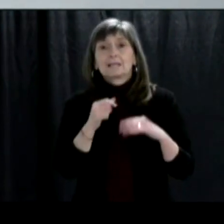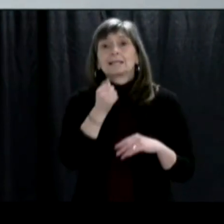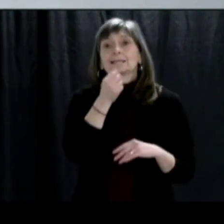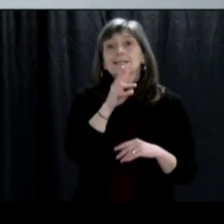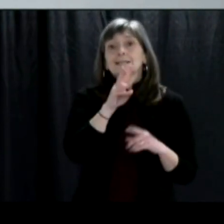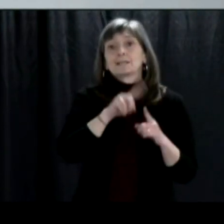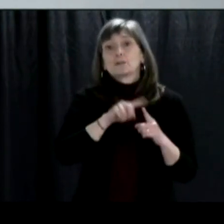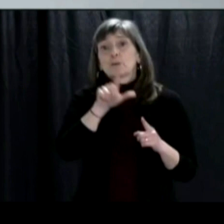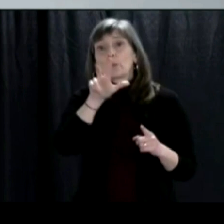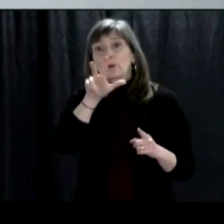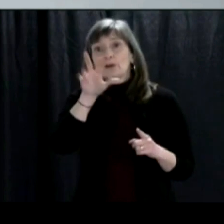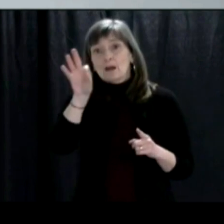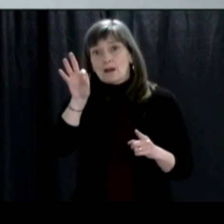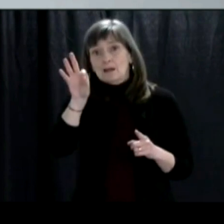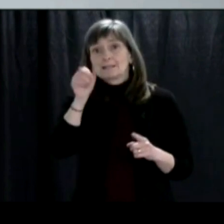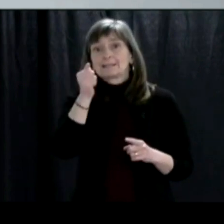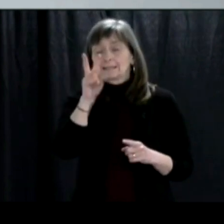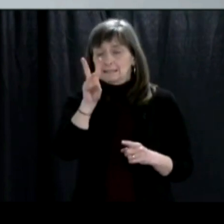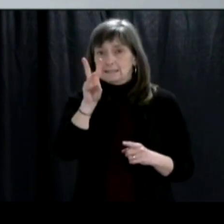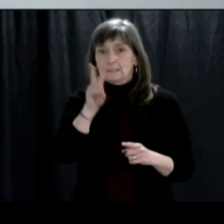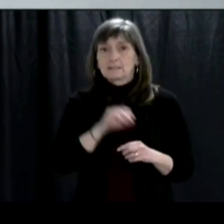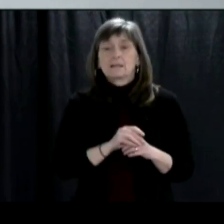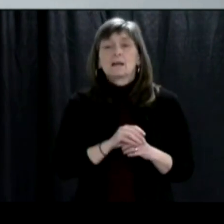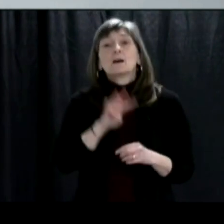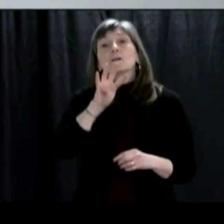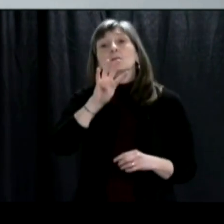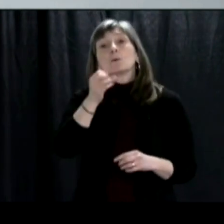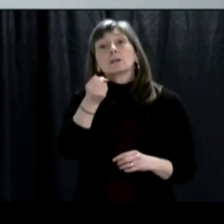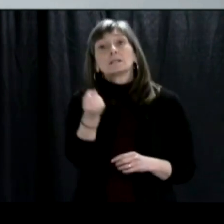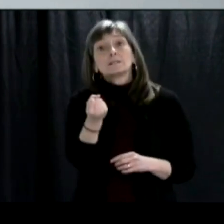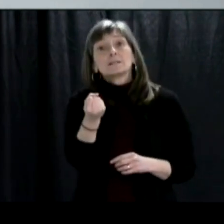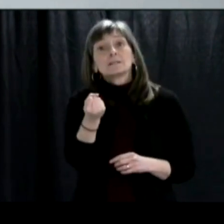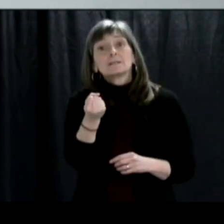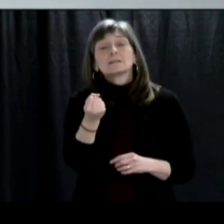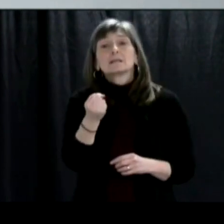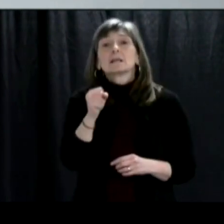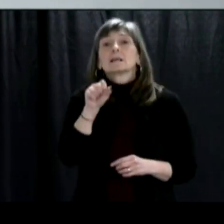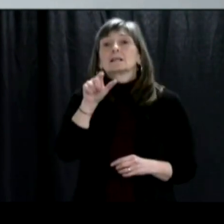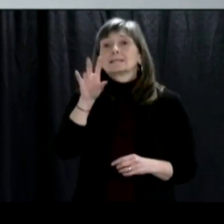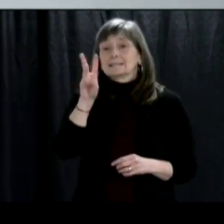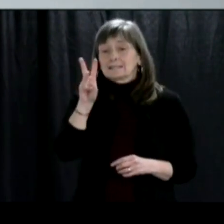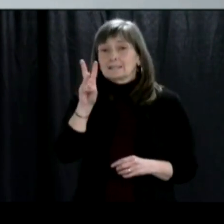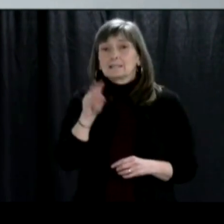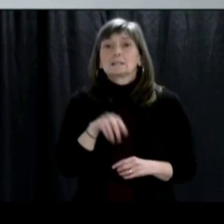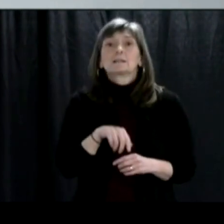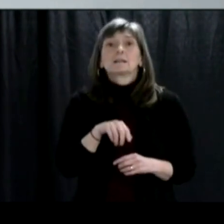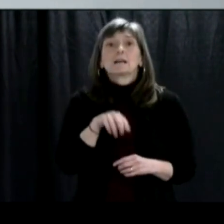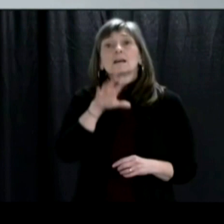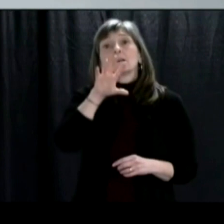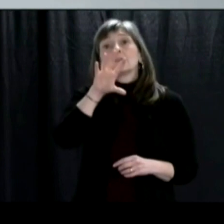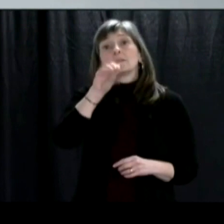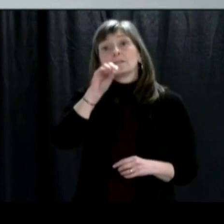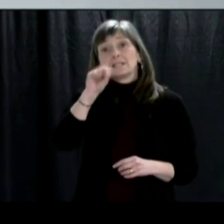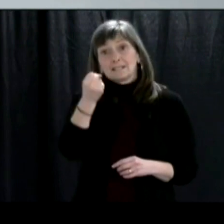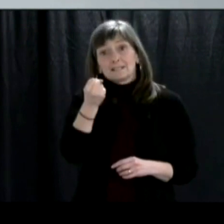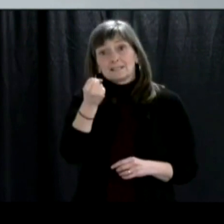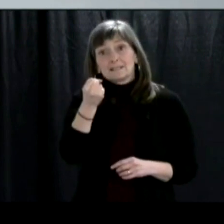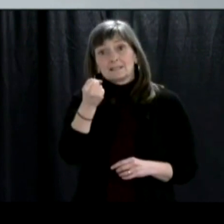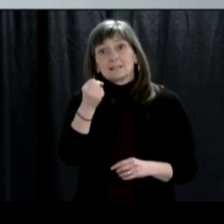and 39, 16 between 40 and 49, 29 between 50 and